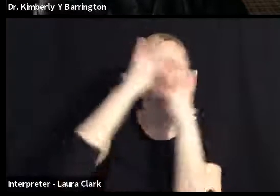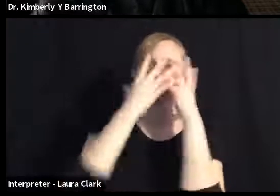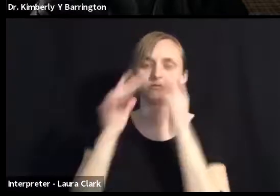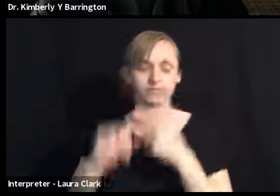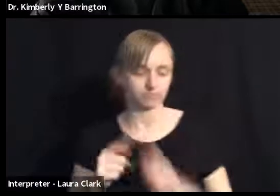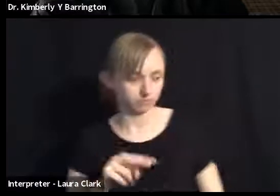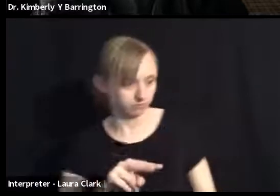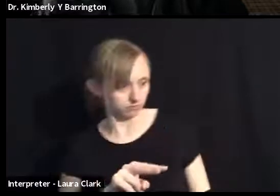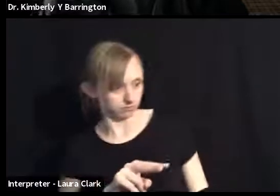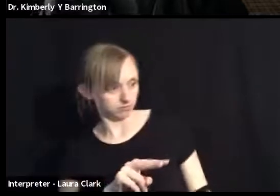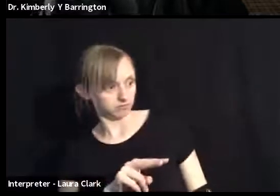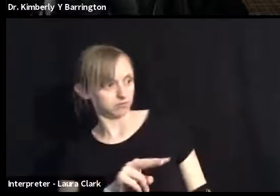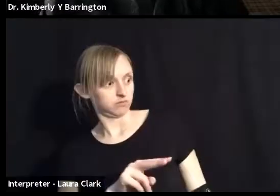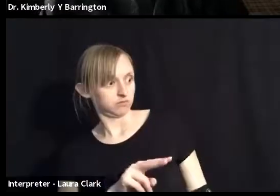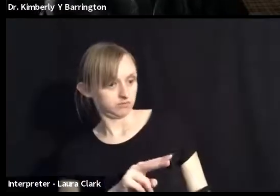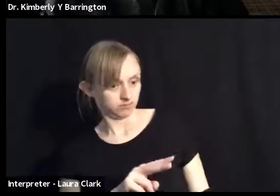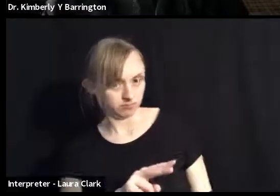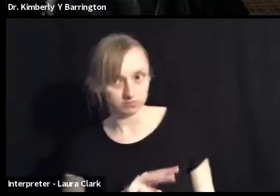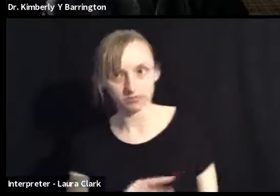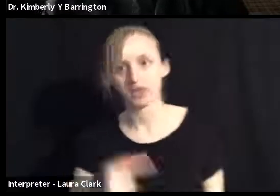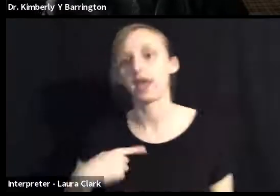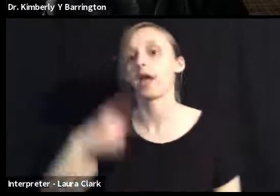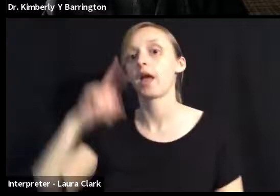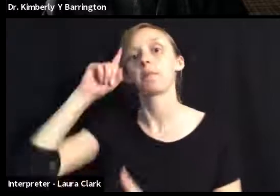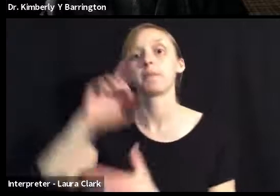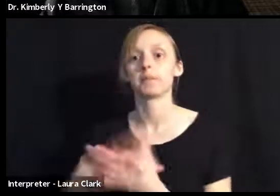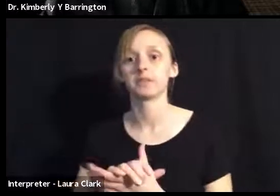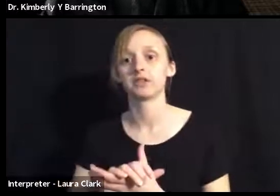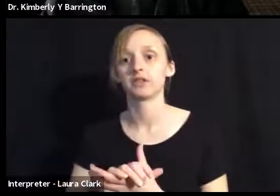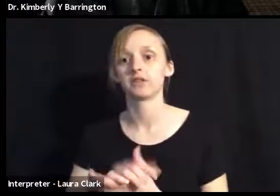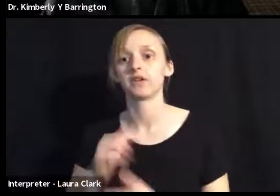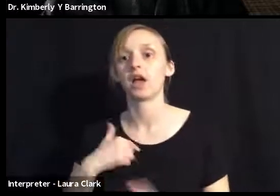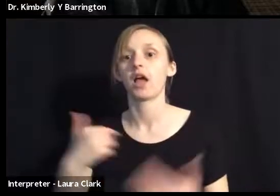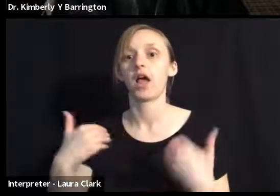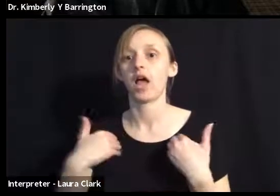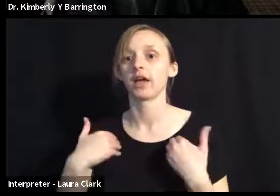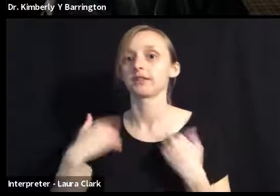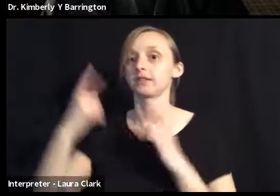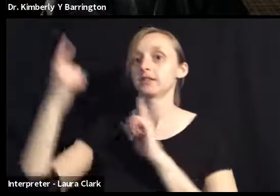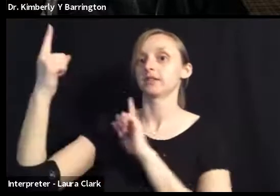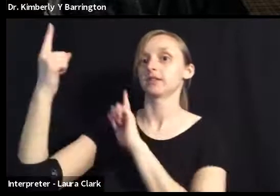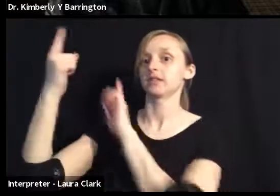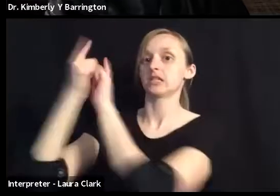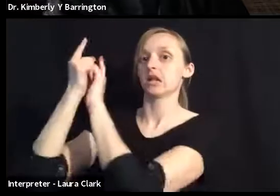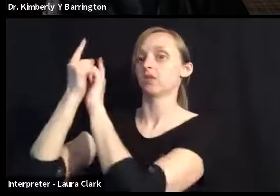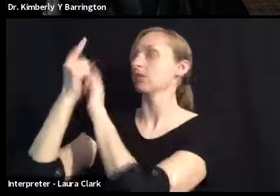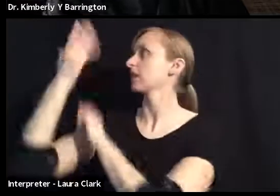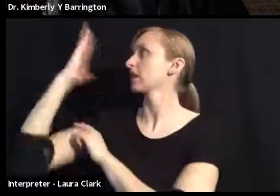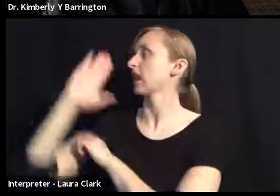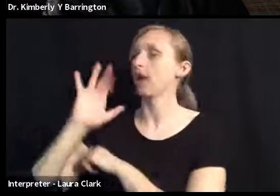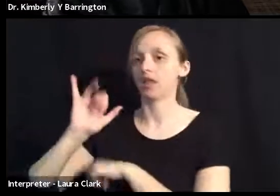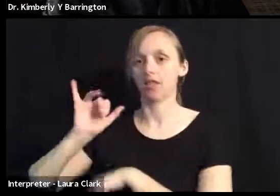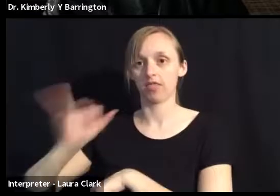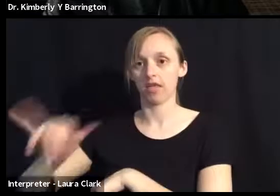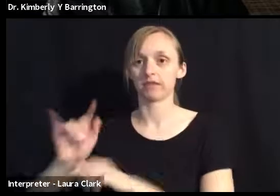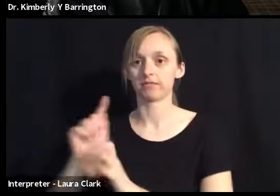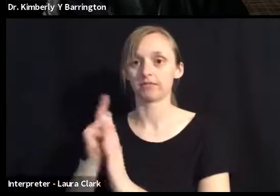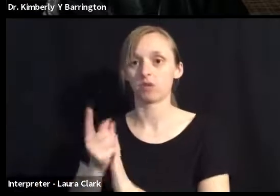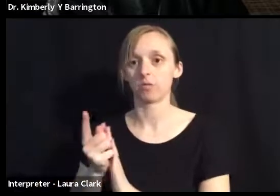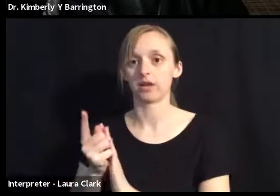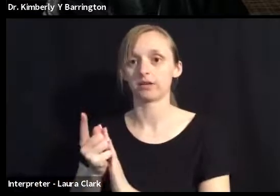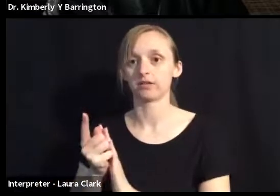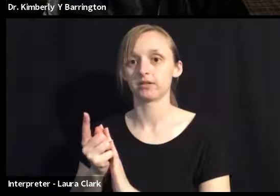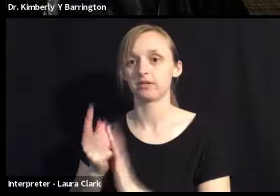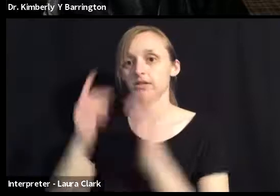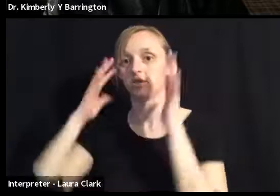I believe that I had a encounter with God in that moment to choose whether I